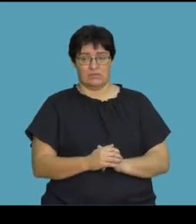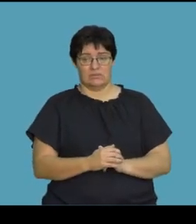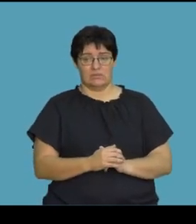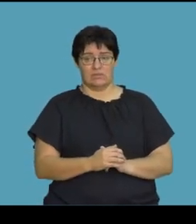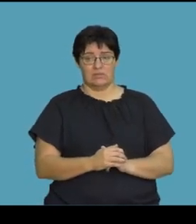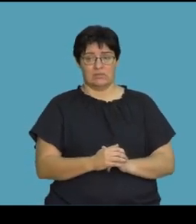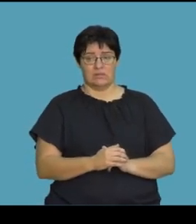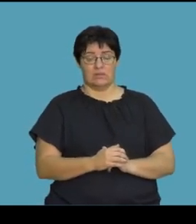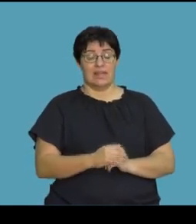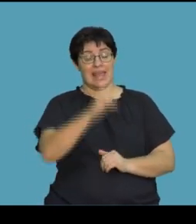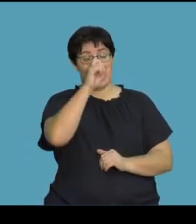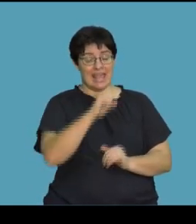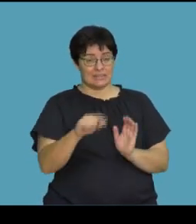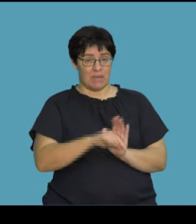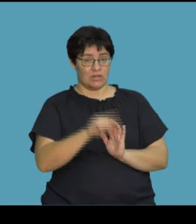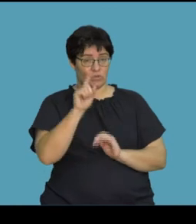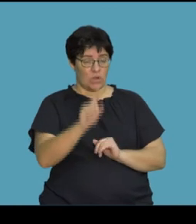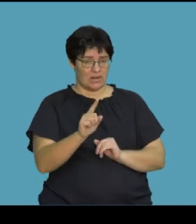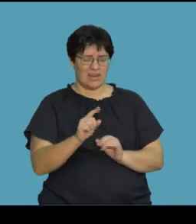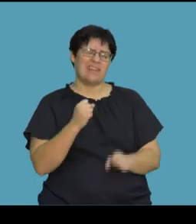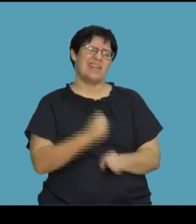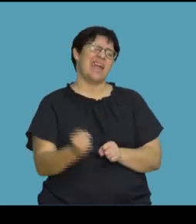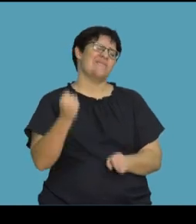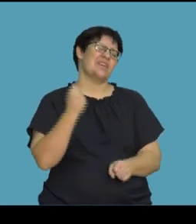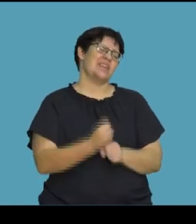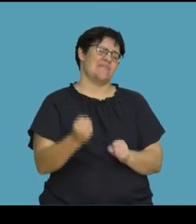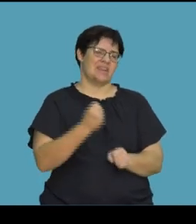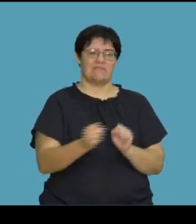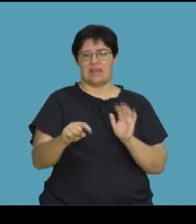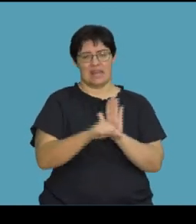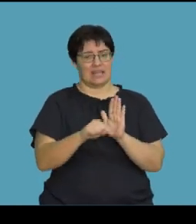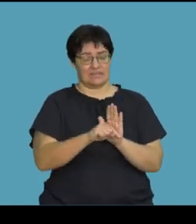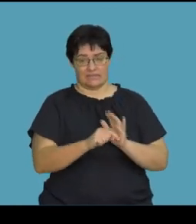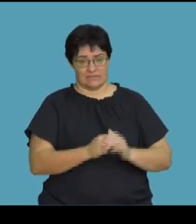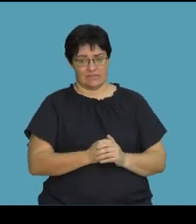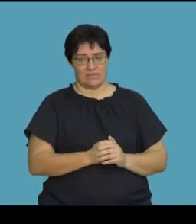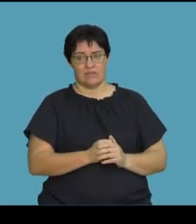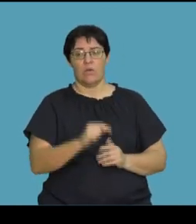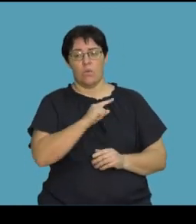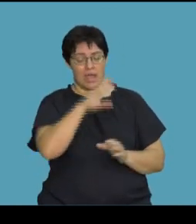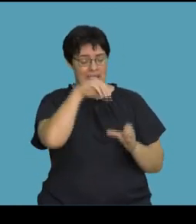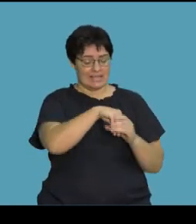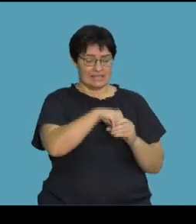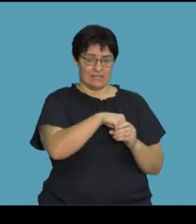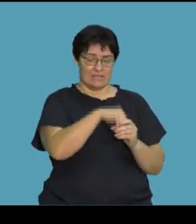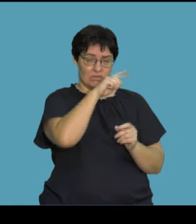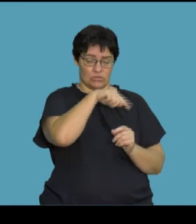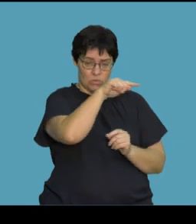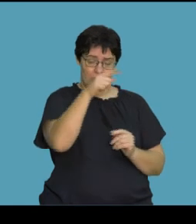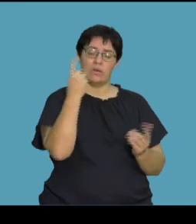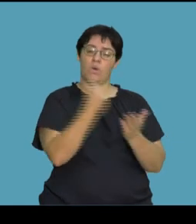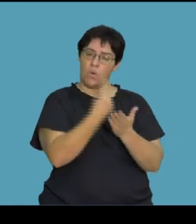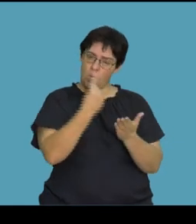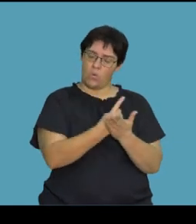a square root of x minus 1 can never be a negative number, because what is inside the square root